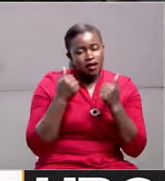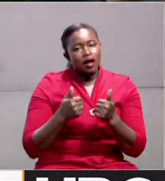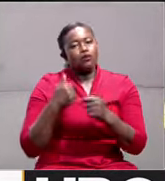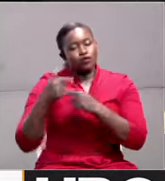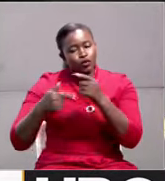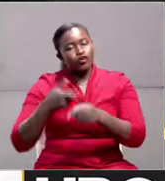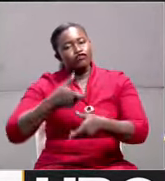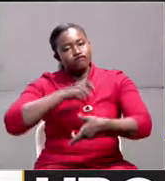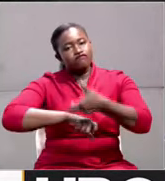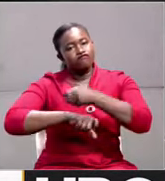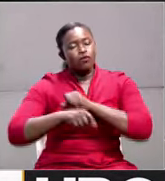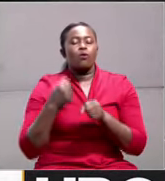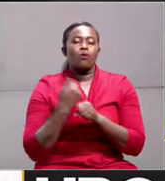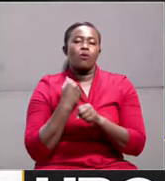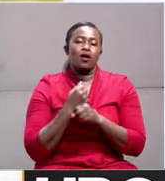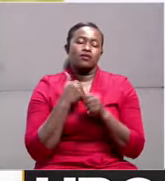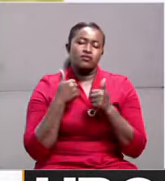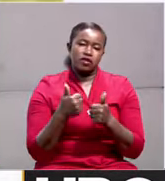zakora